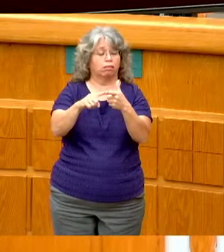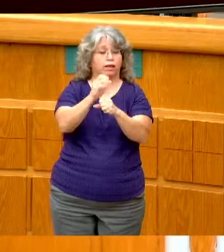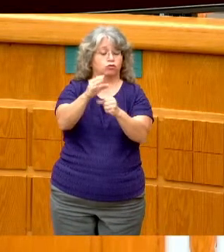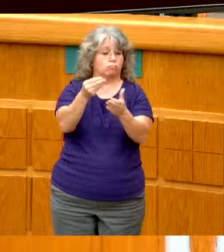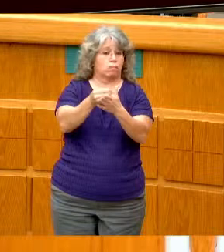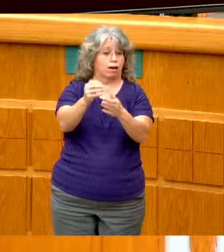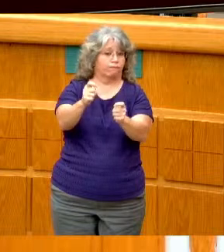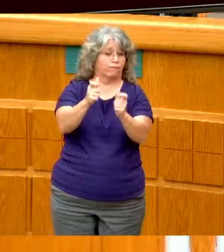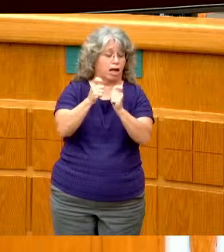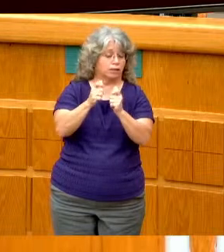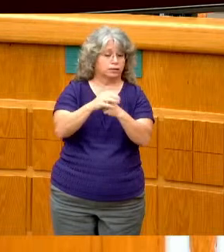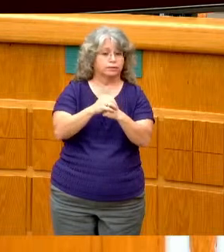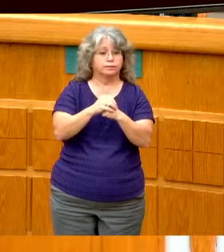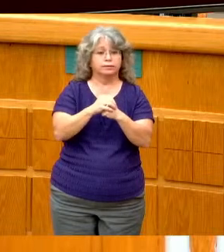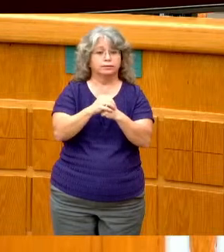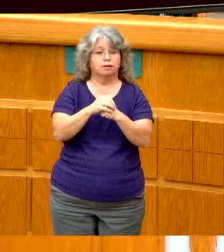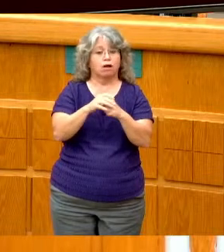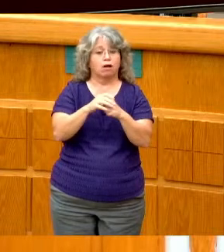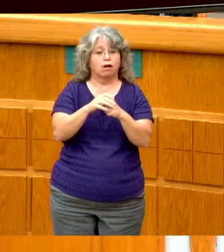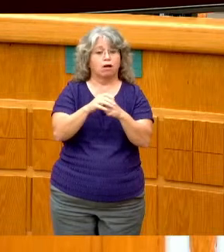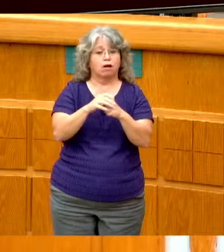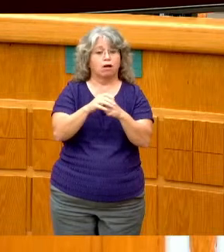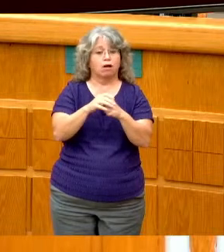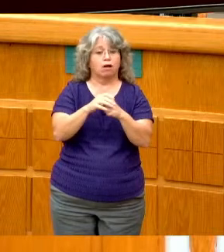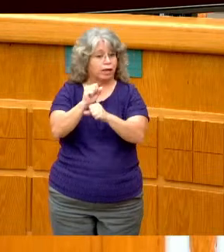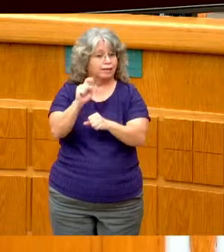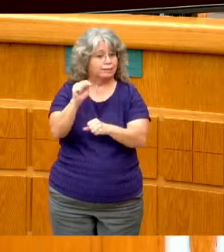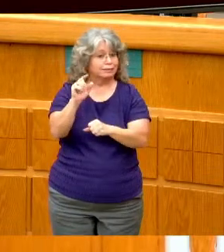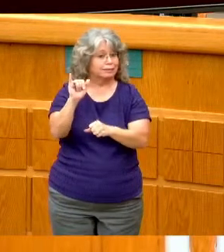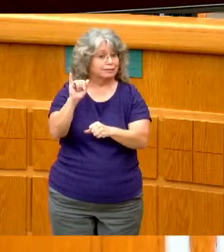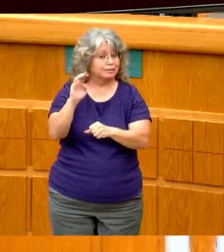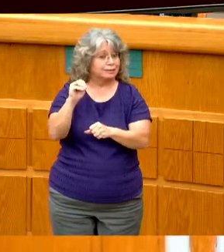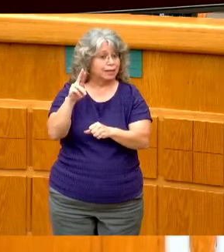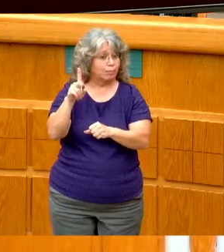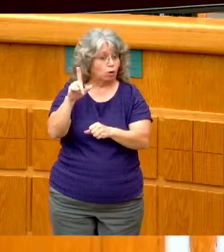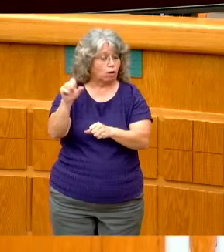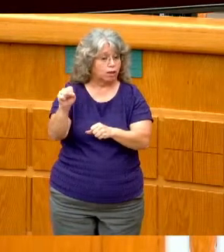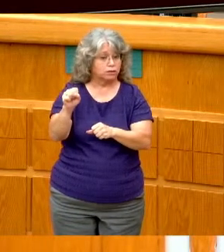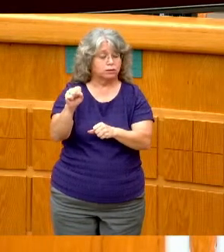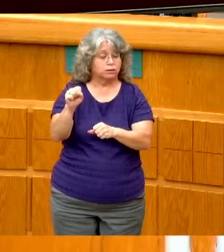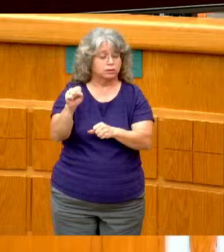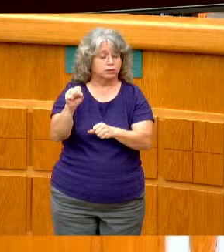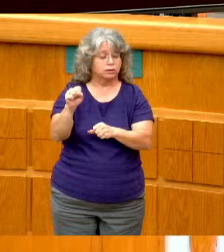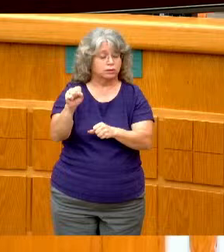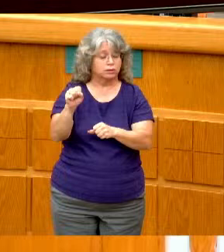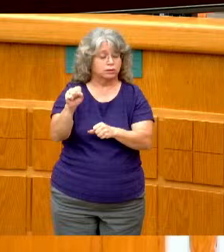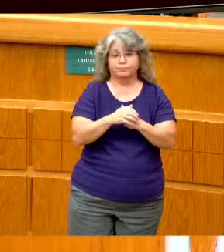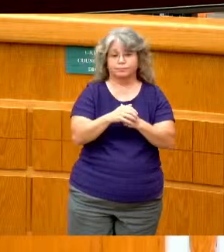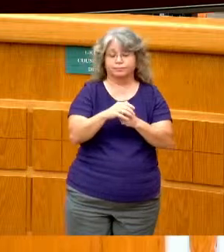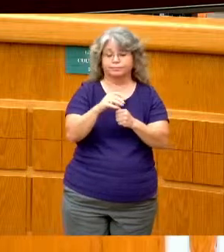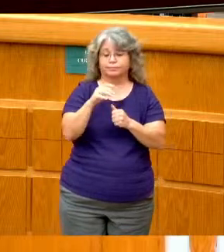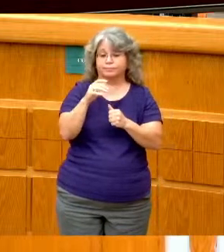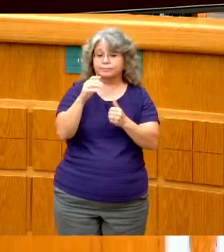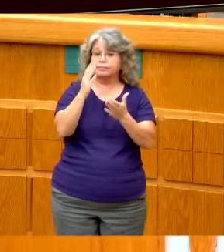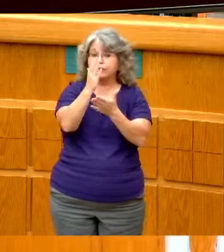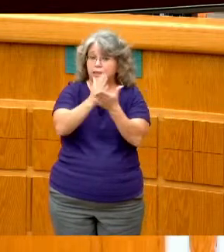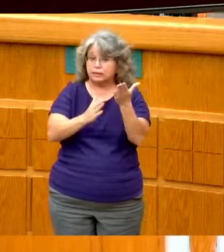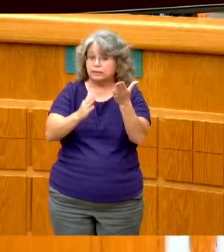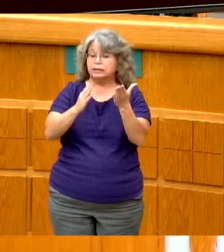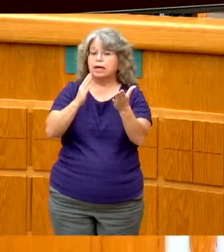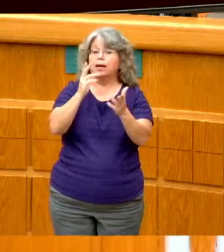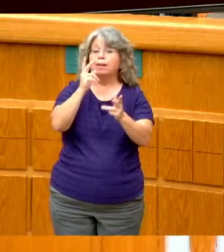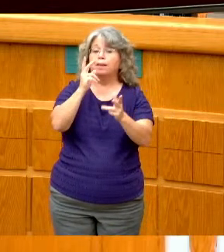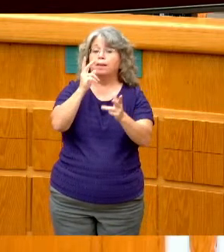to. Let me say that again, because this is a COVID-19 briefing, and that's where I was heading, is that some taxpayers will